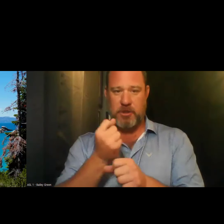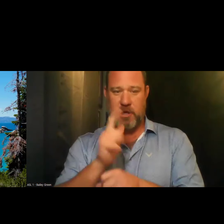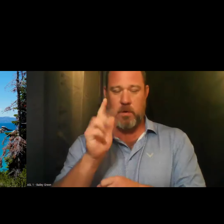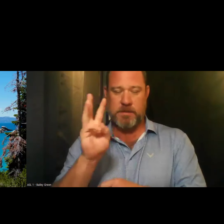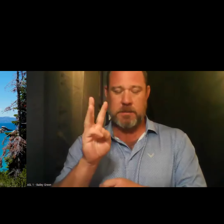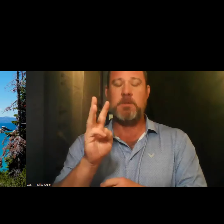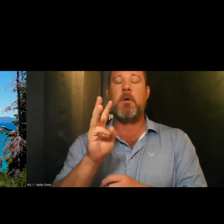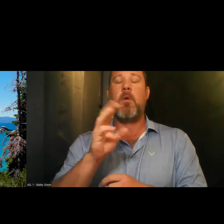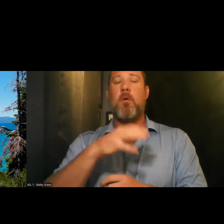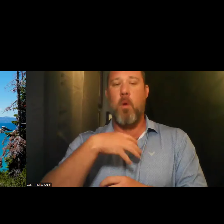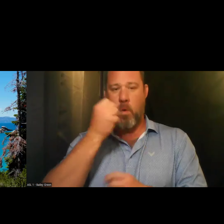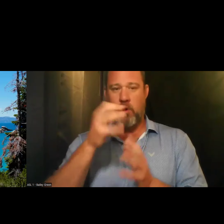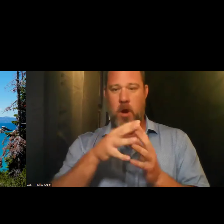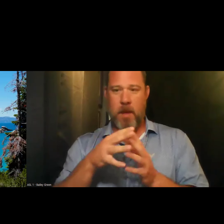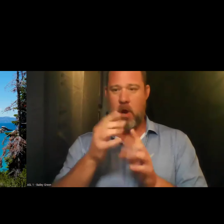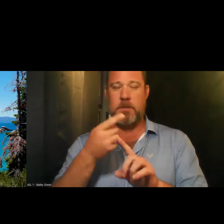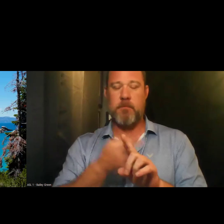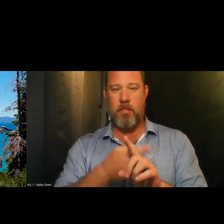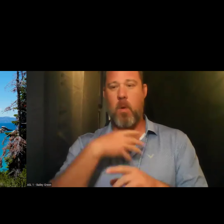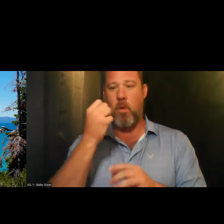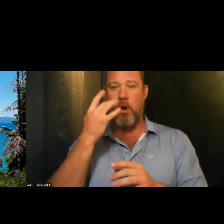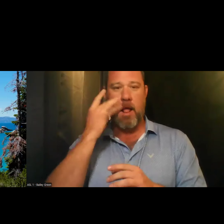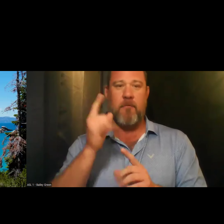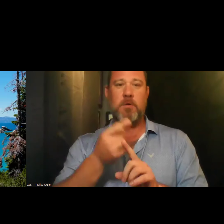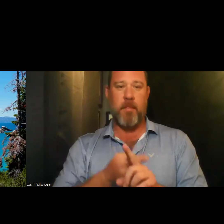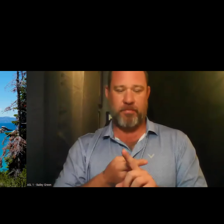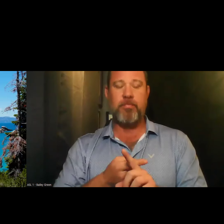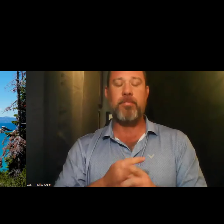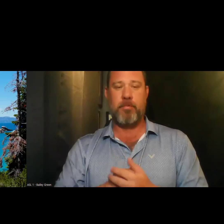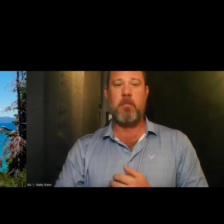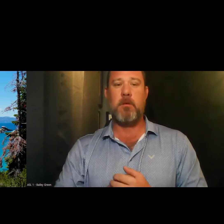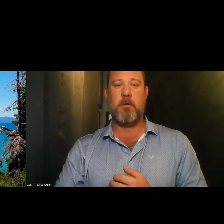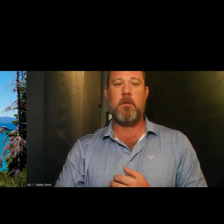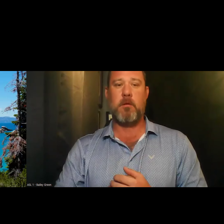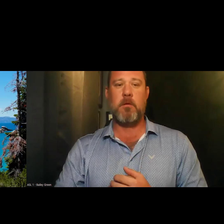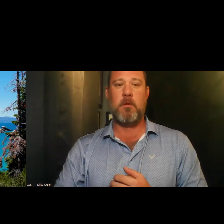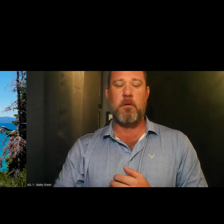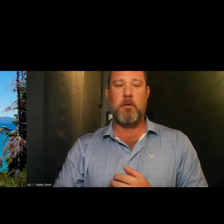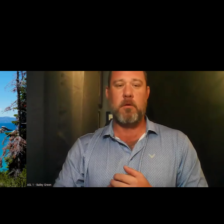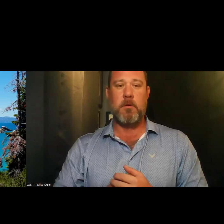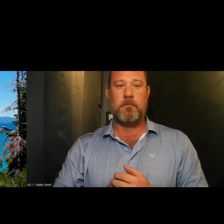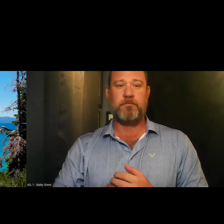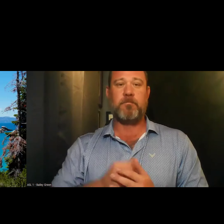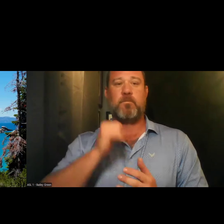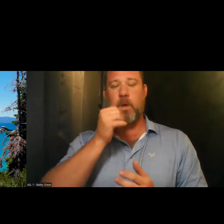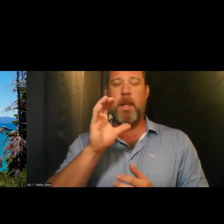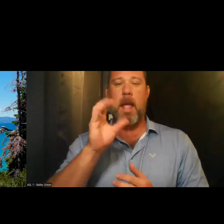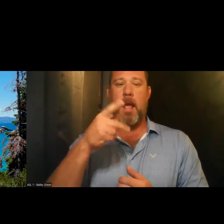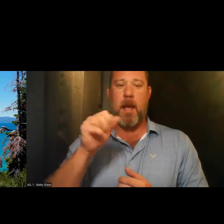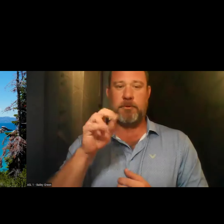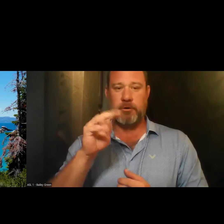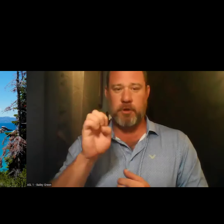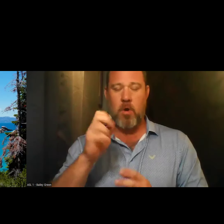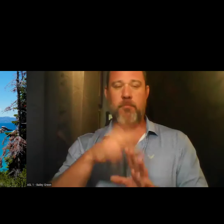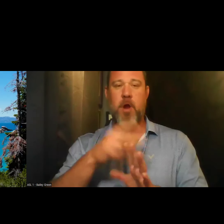Older Americans Month and Older Californians Month. This will be a signature capstone project of the